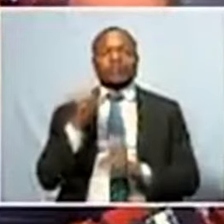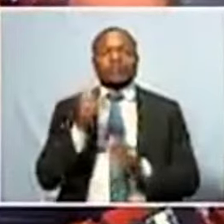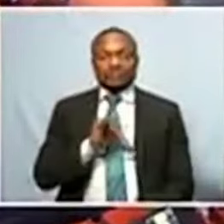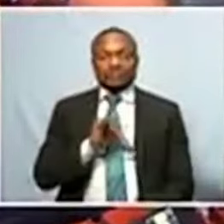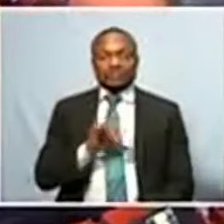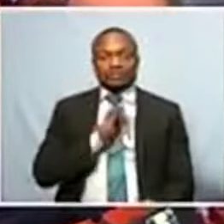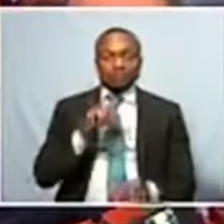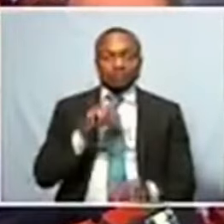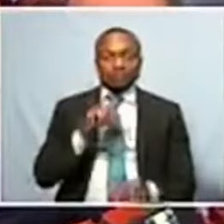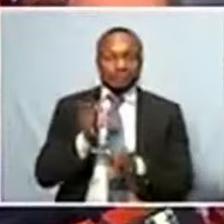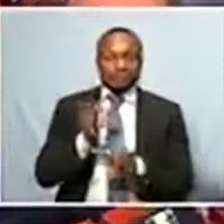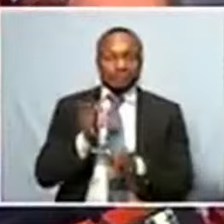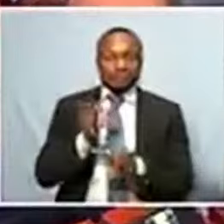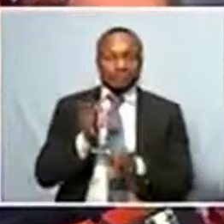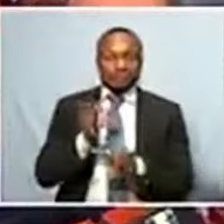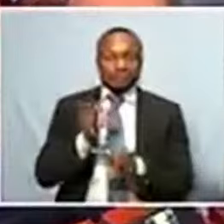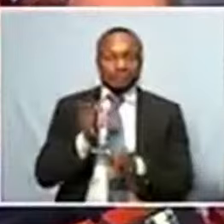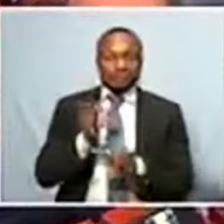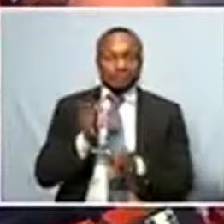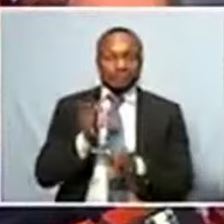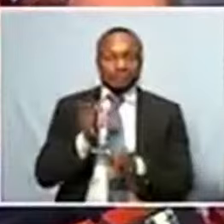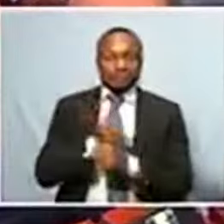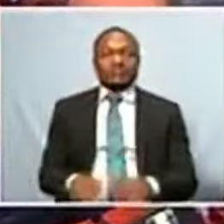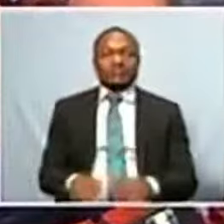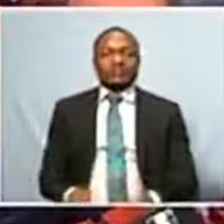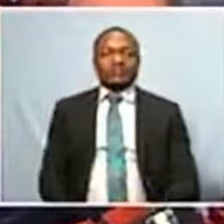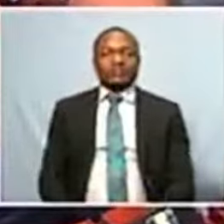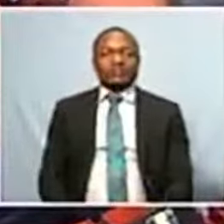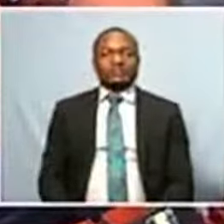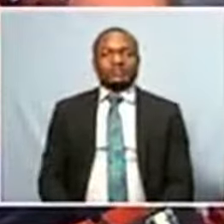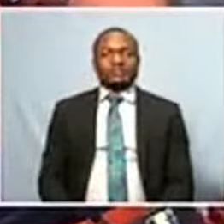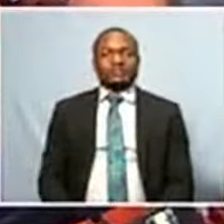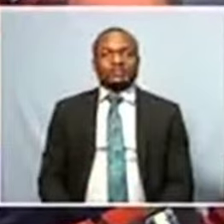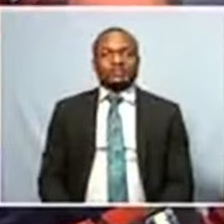The ayes have it and is resolved in the affirmative.